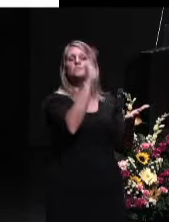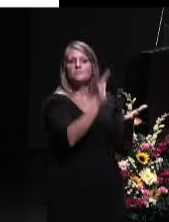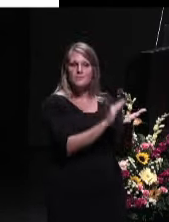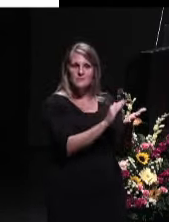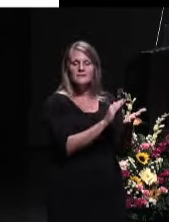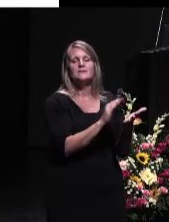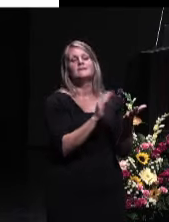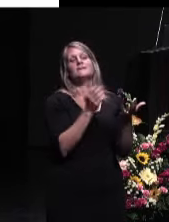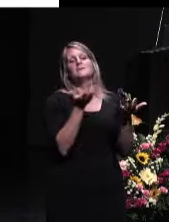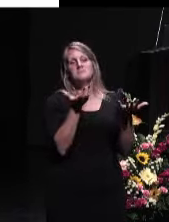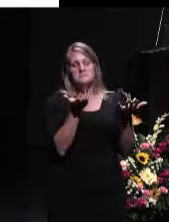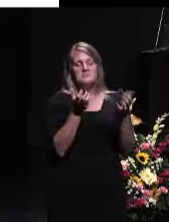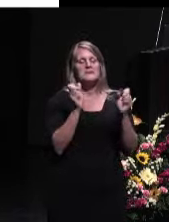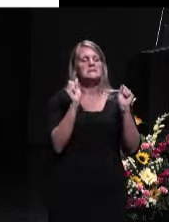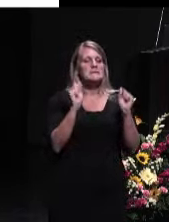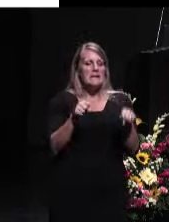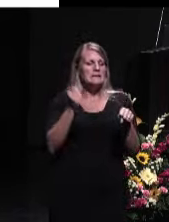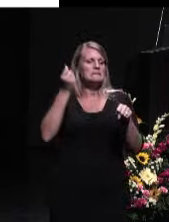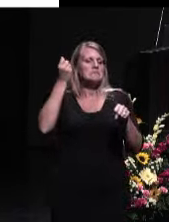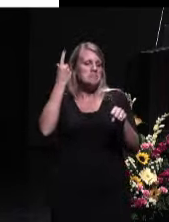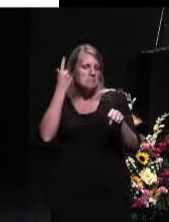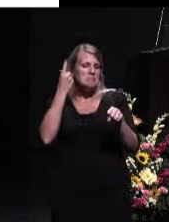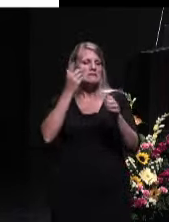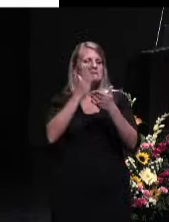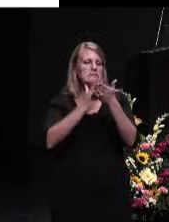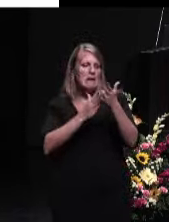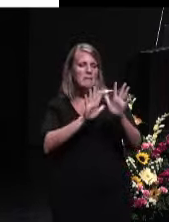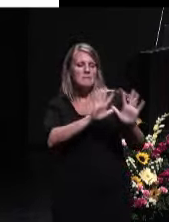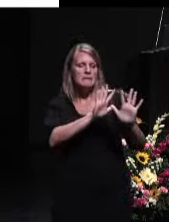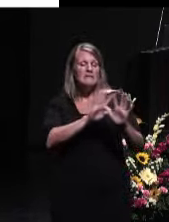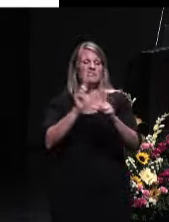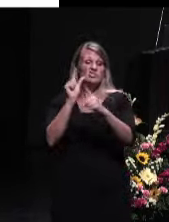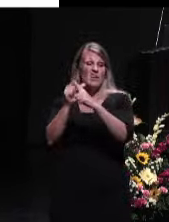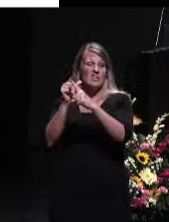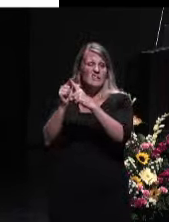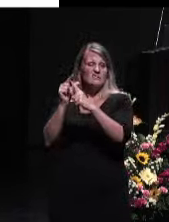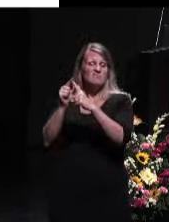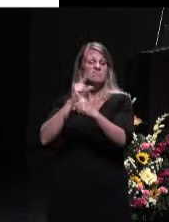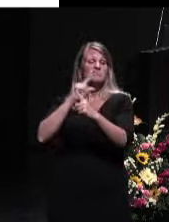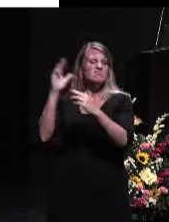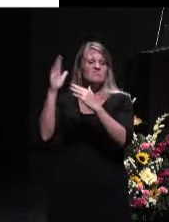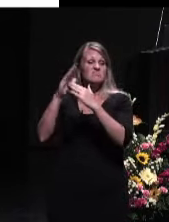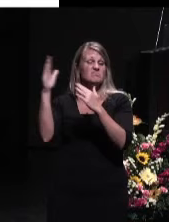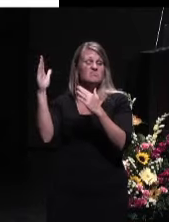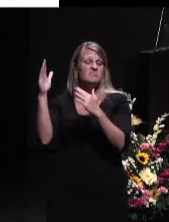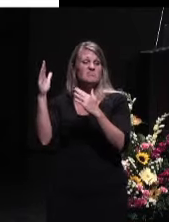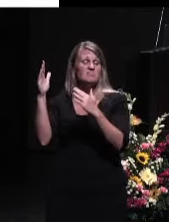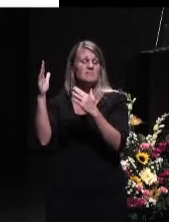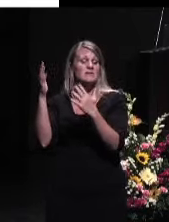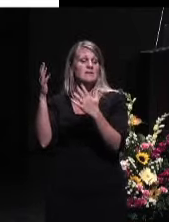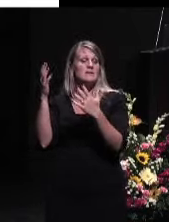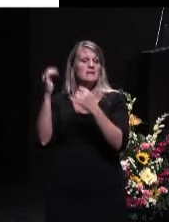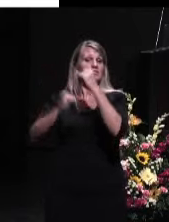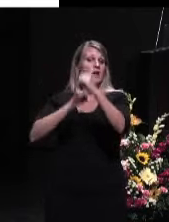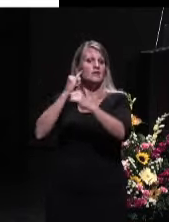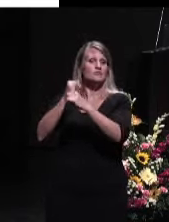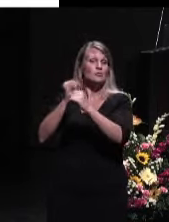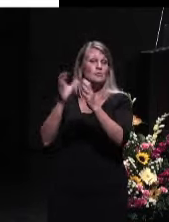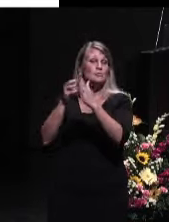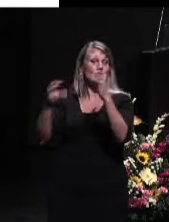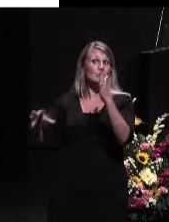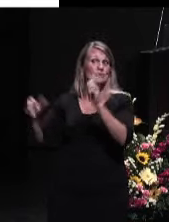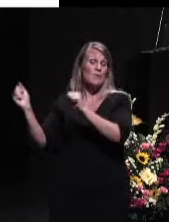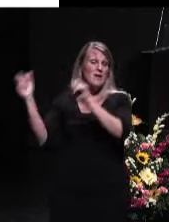appreciate some of the dynamics behind that. China is the number one provider of international students to United